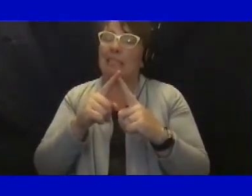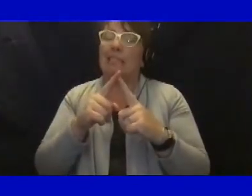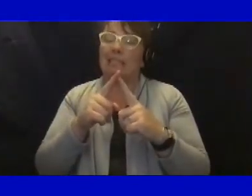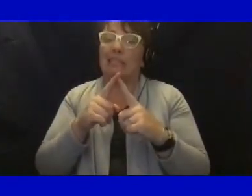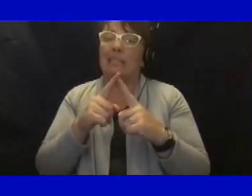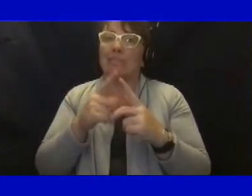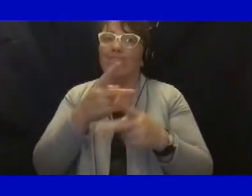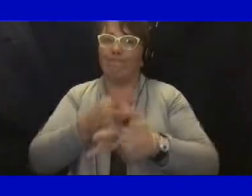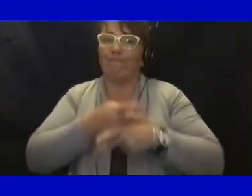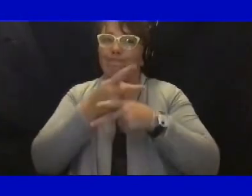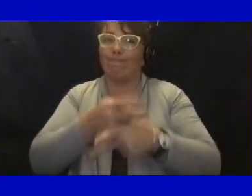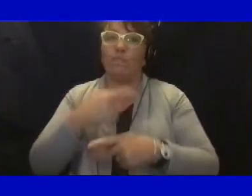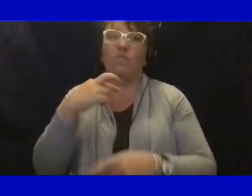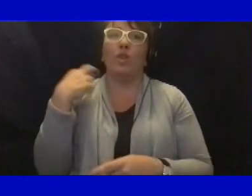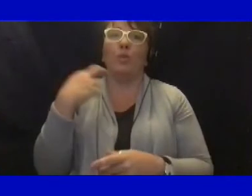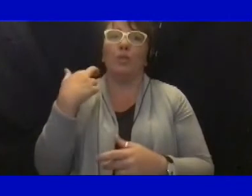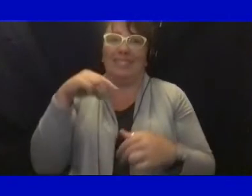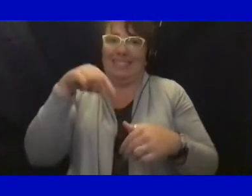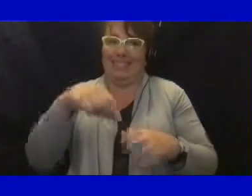having issues this winter.